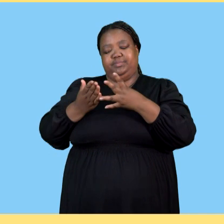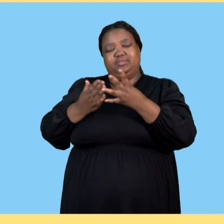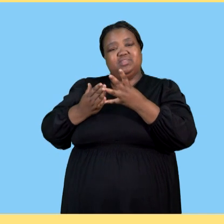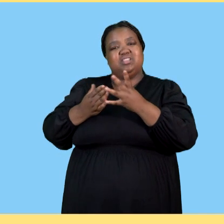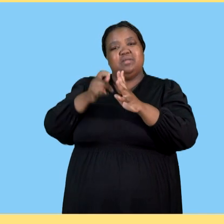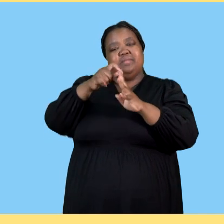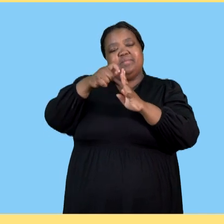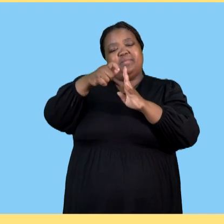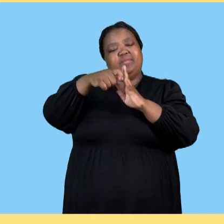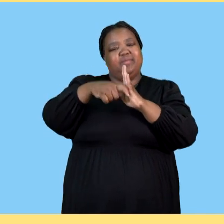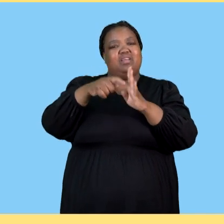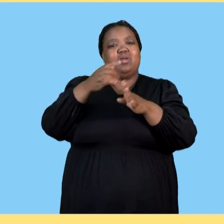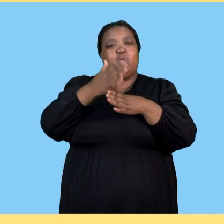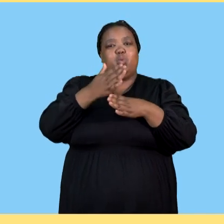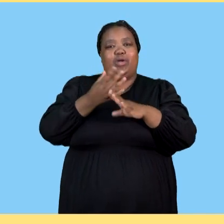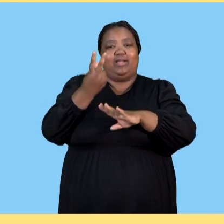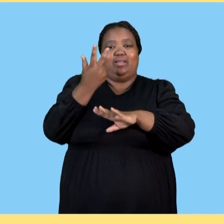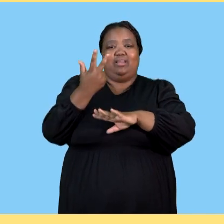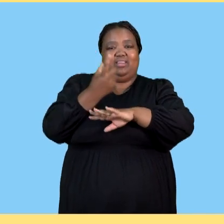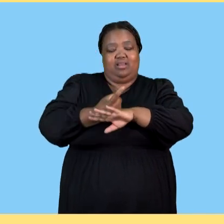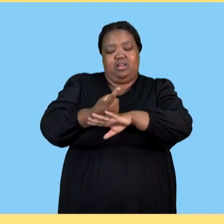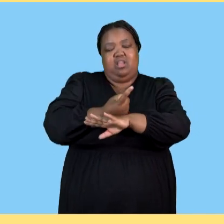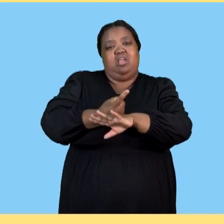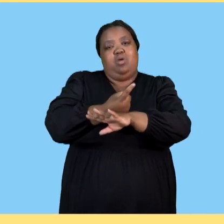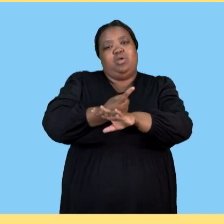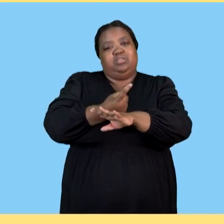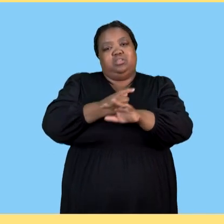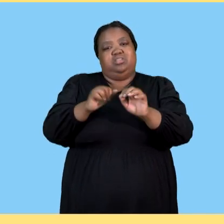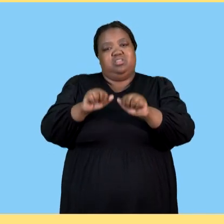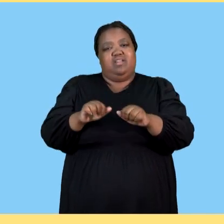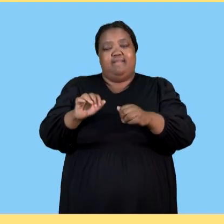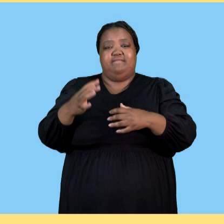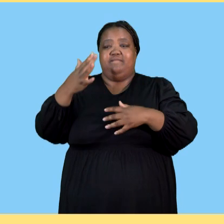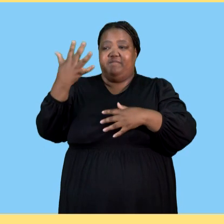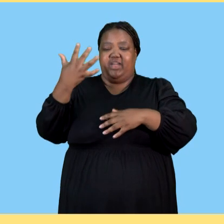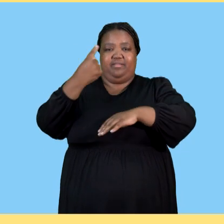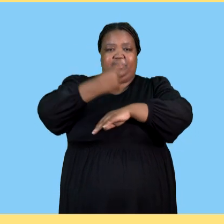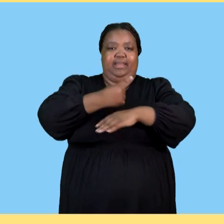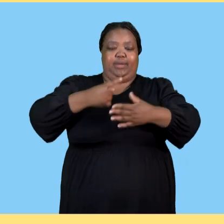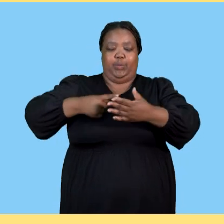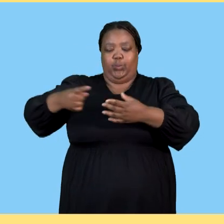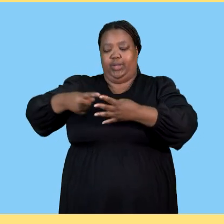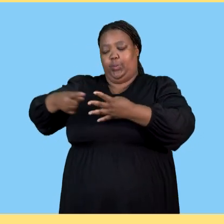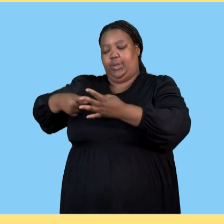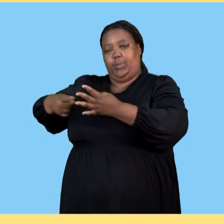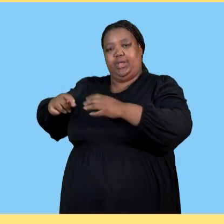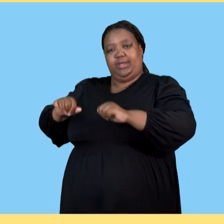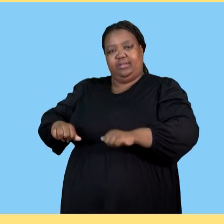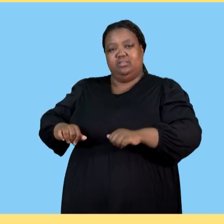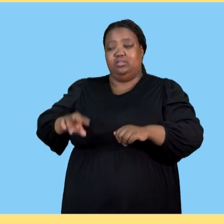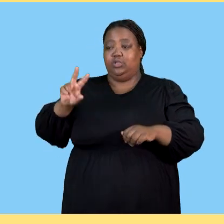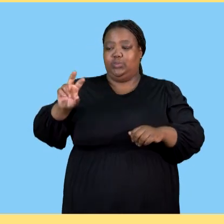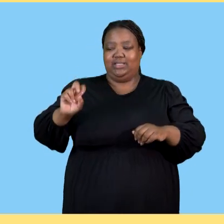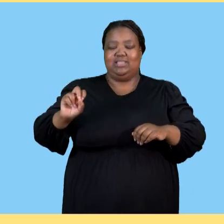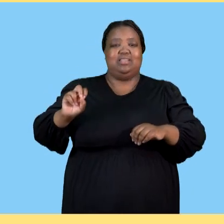day and have a 5-day week. The employees are paid wages of 20 Rand